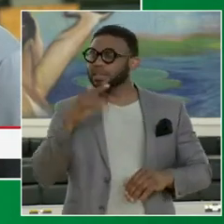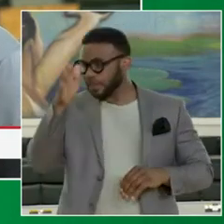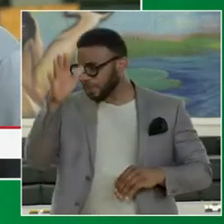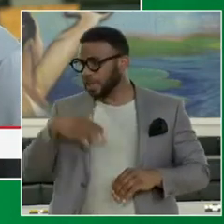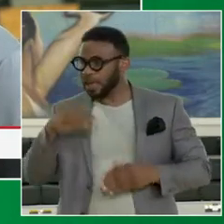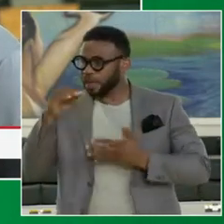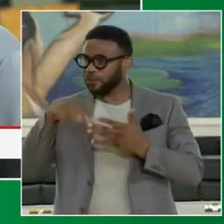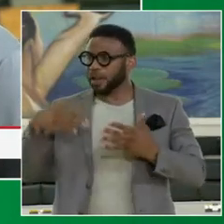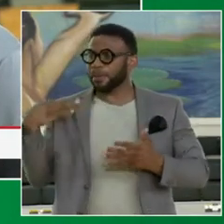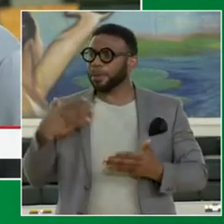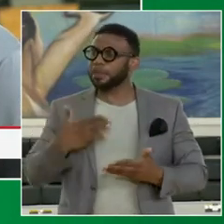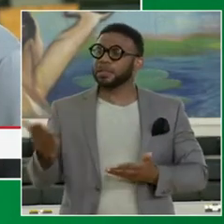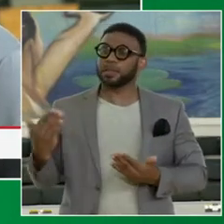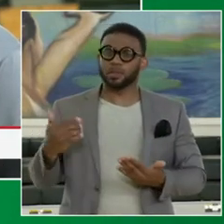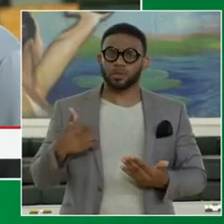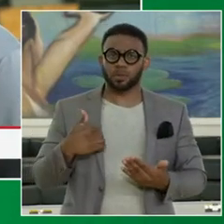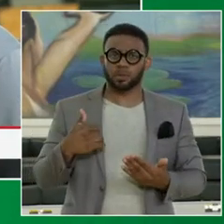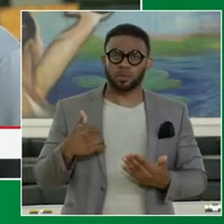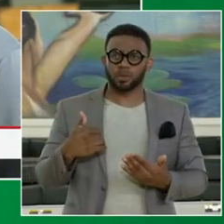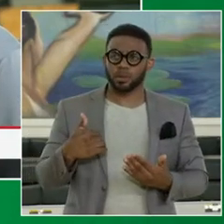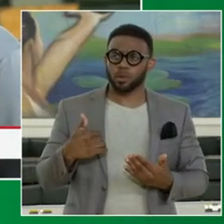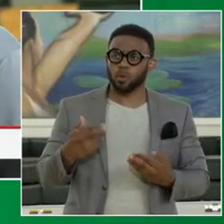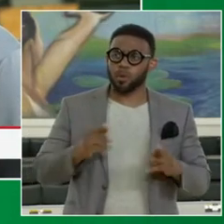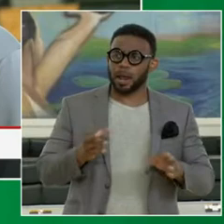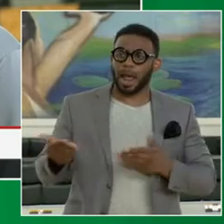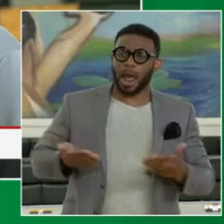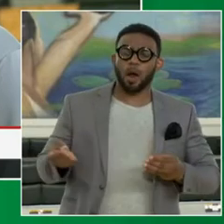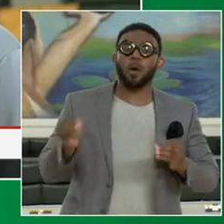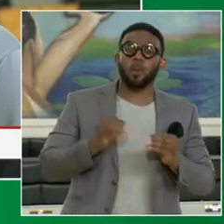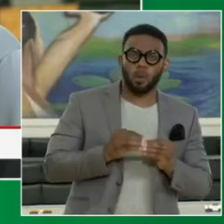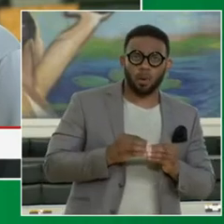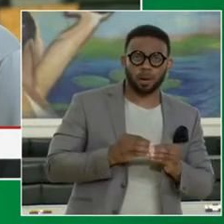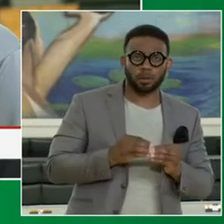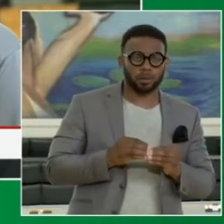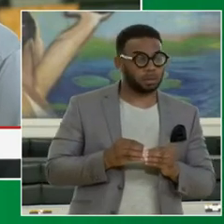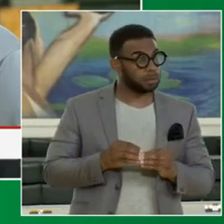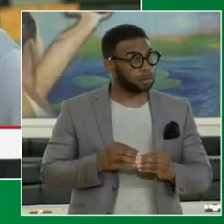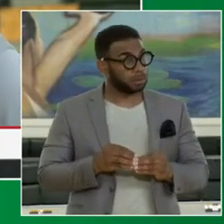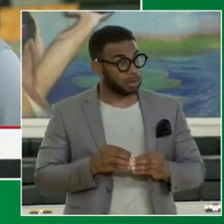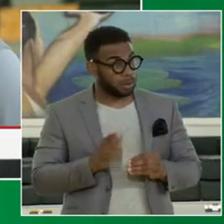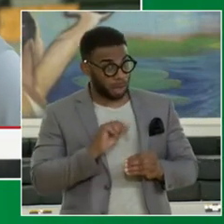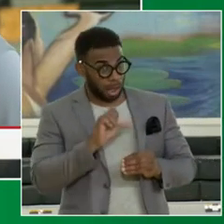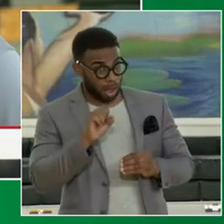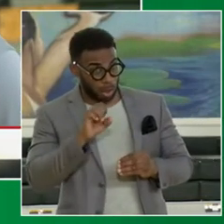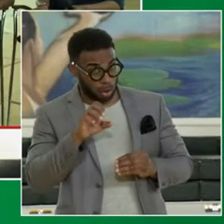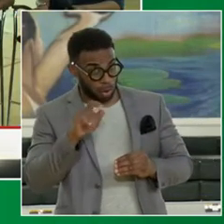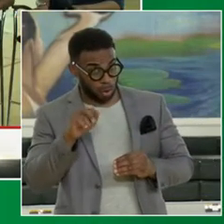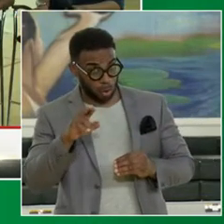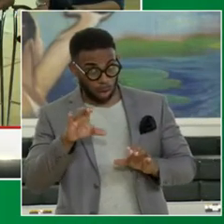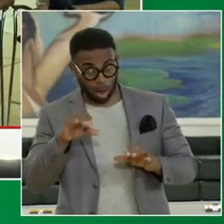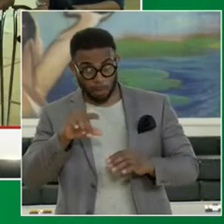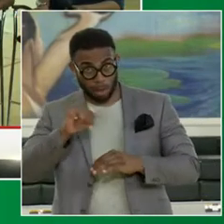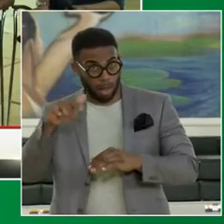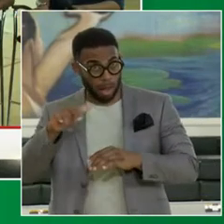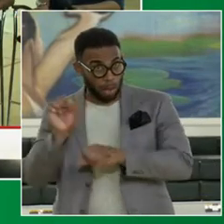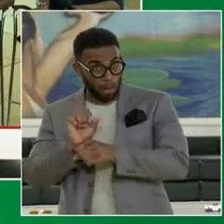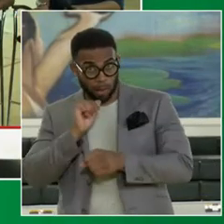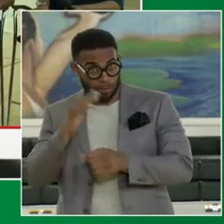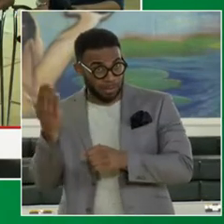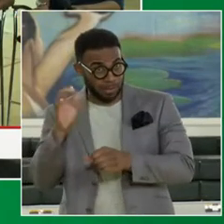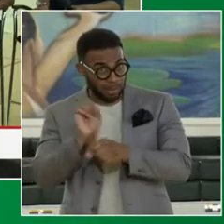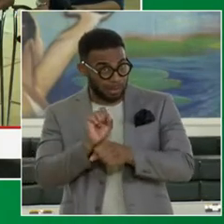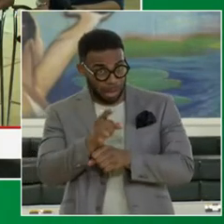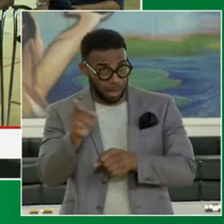to fill out applications. We're ready to hire more of the Pathways participants. And there's other scooter companies out there. There's other employers who have